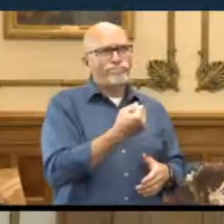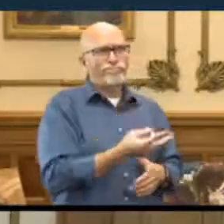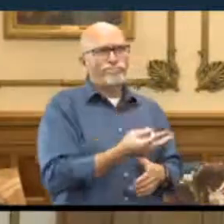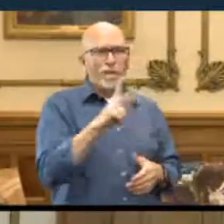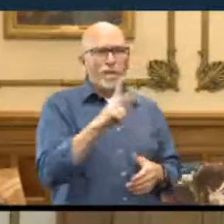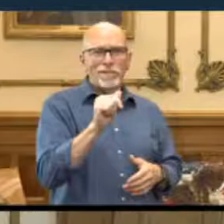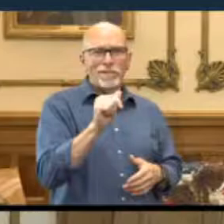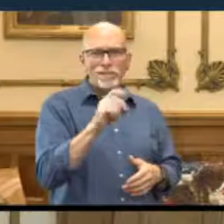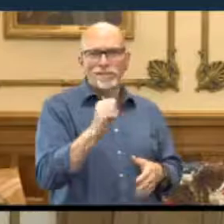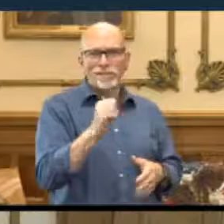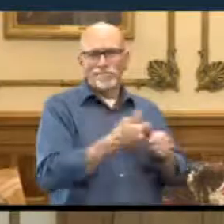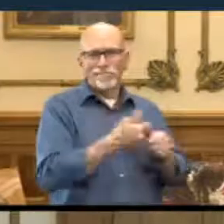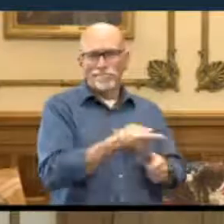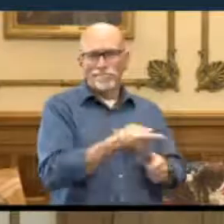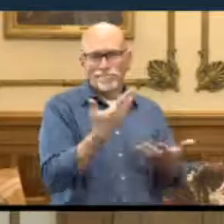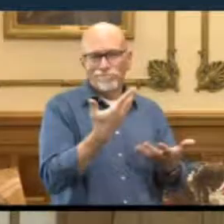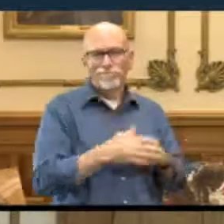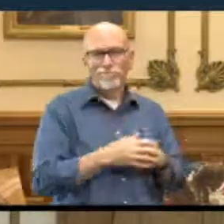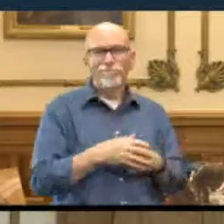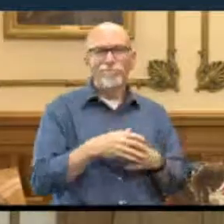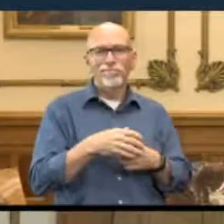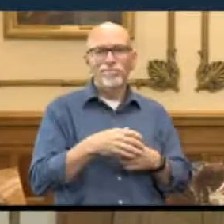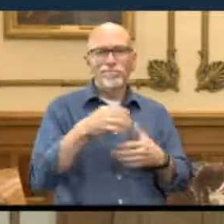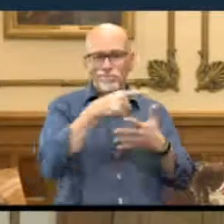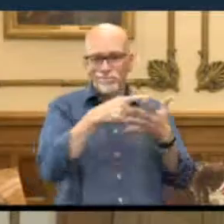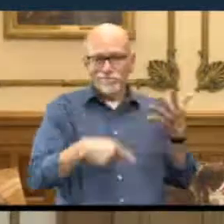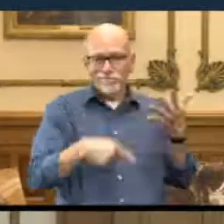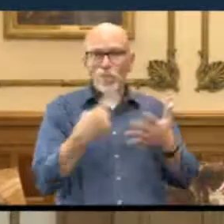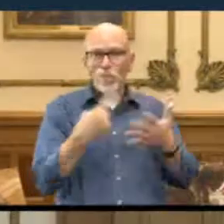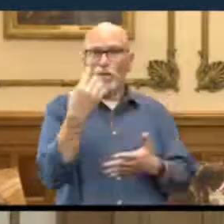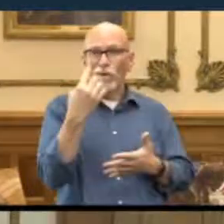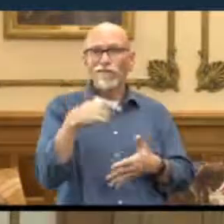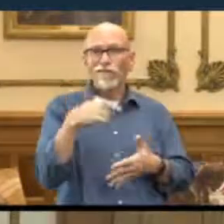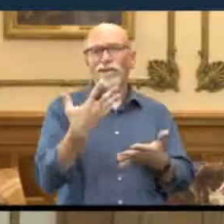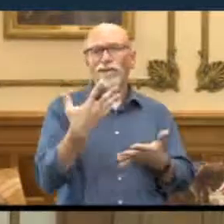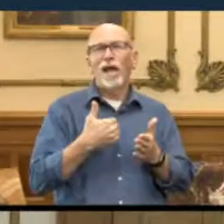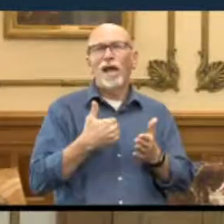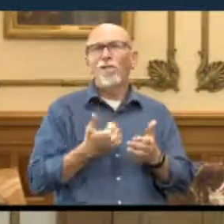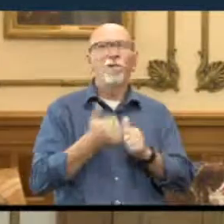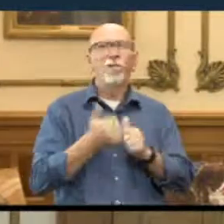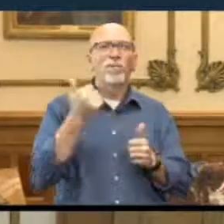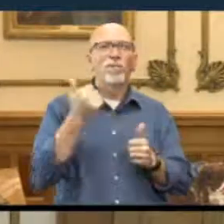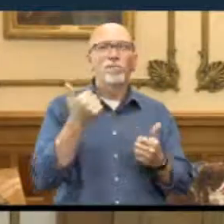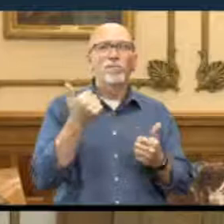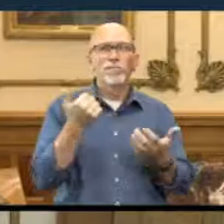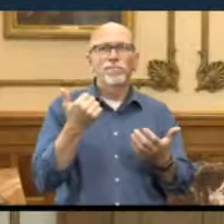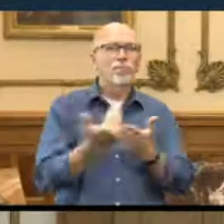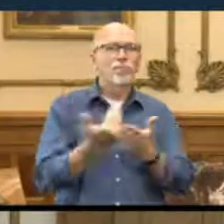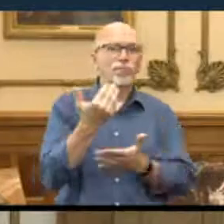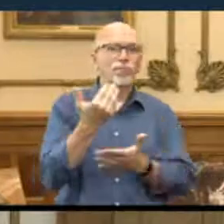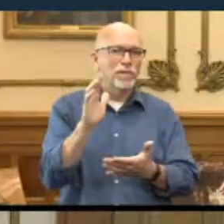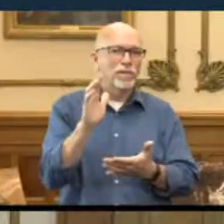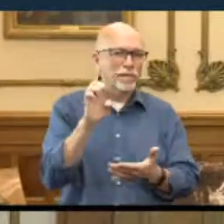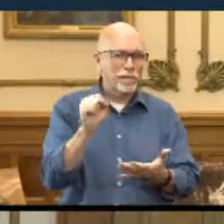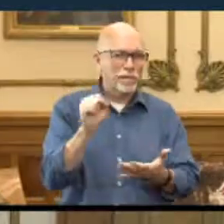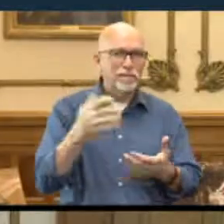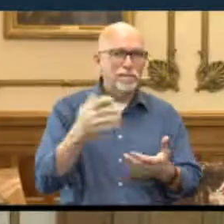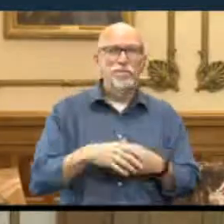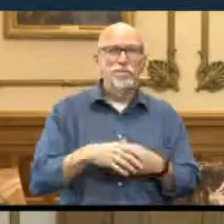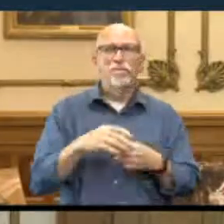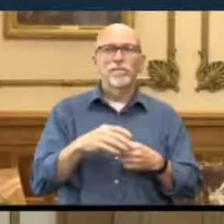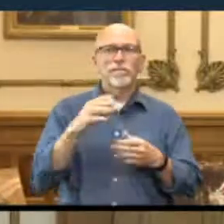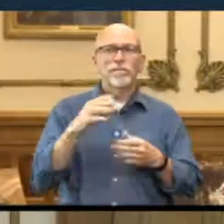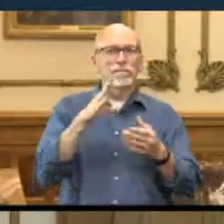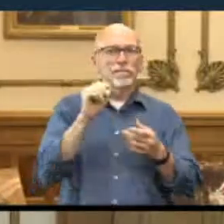make, thankfully, one of which is a lot of our quite frankly, of our new cases in